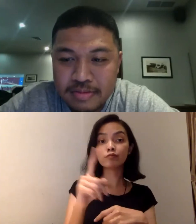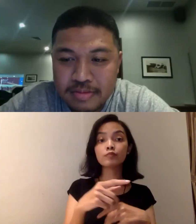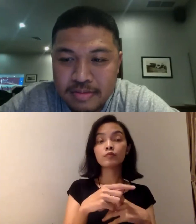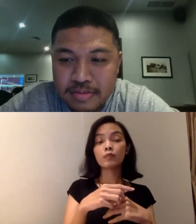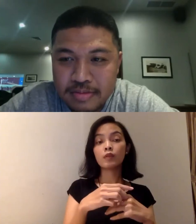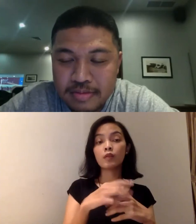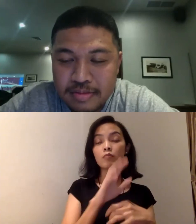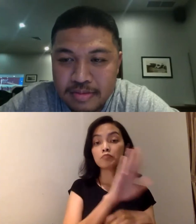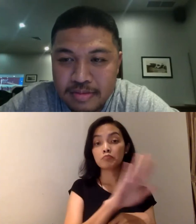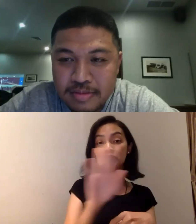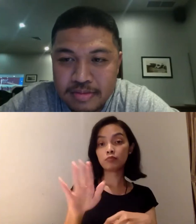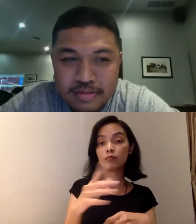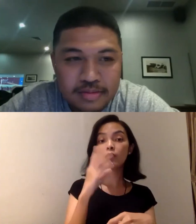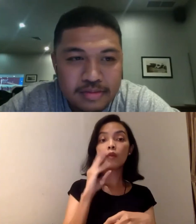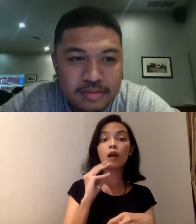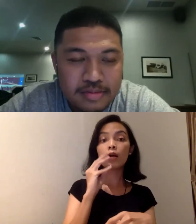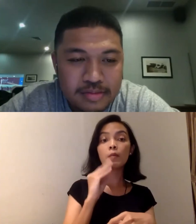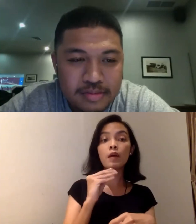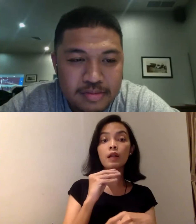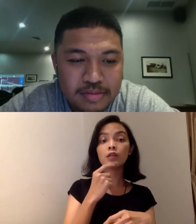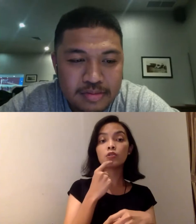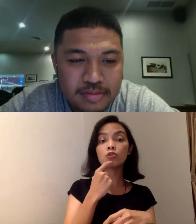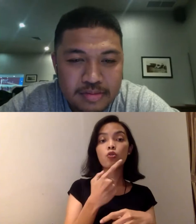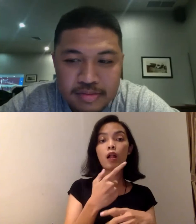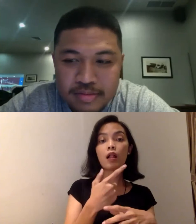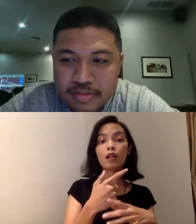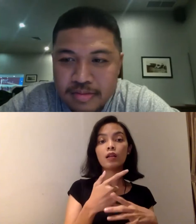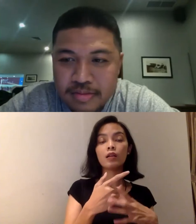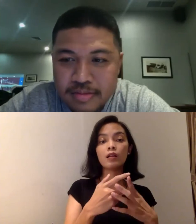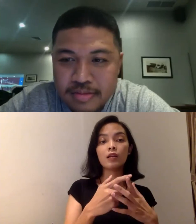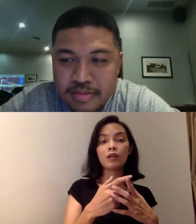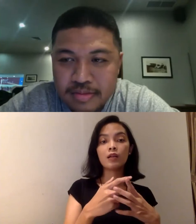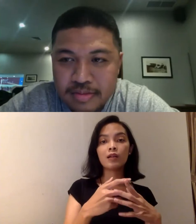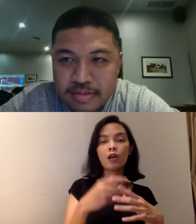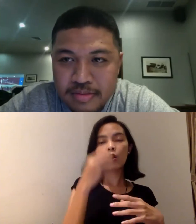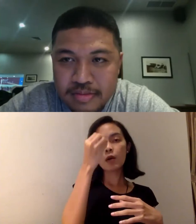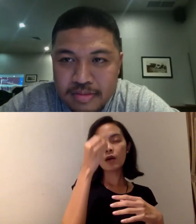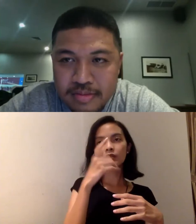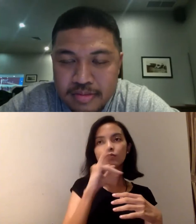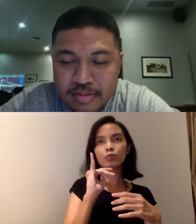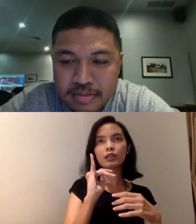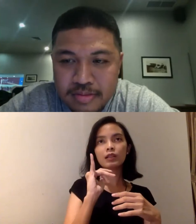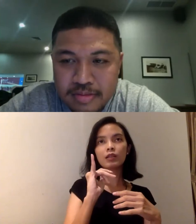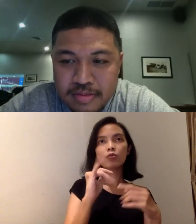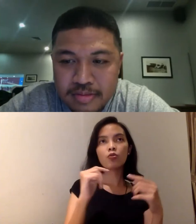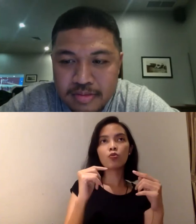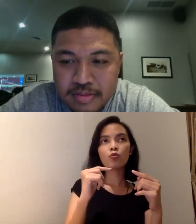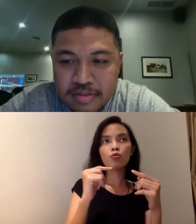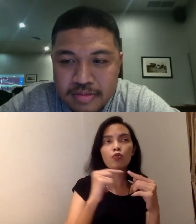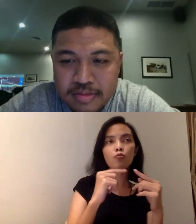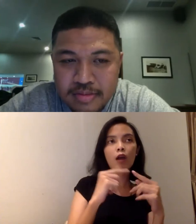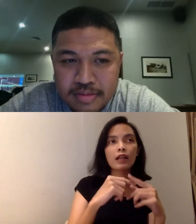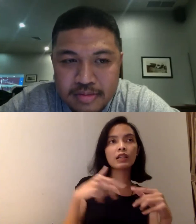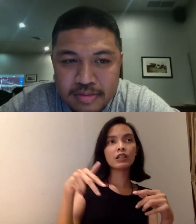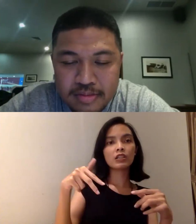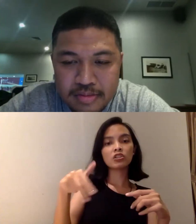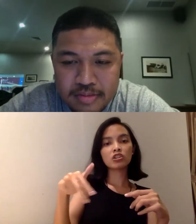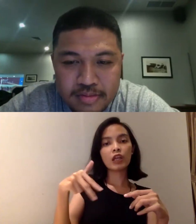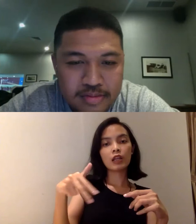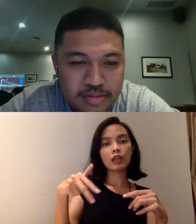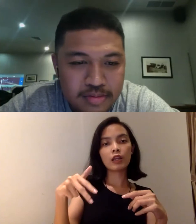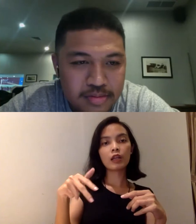your experience in unlearning or unpacking the correlation between gender role and